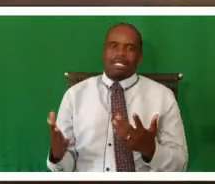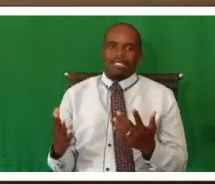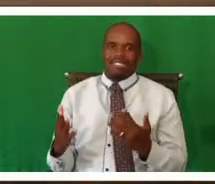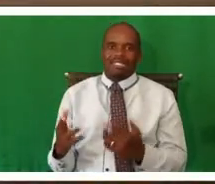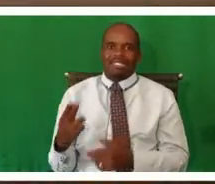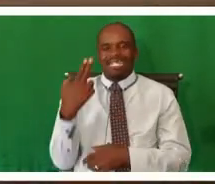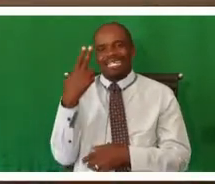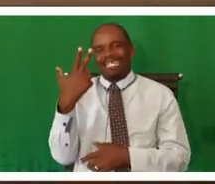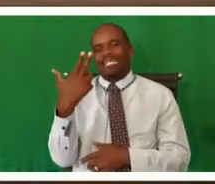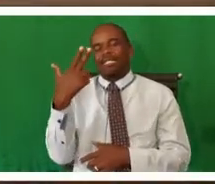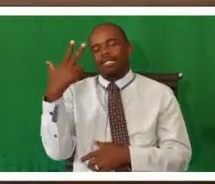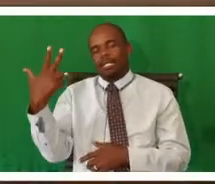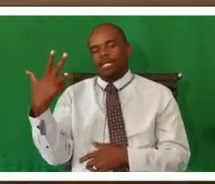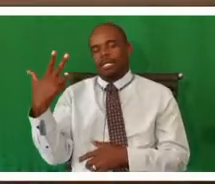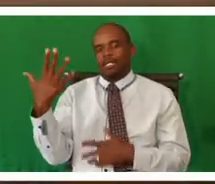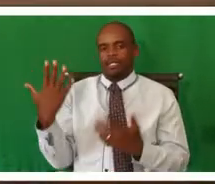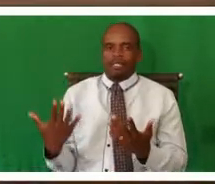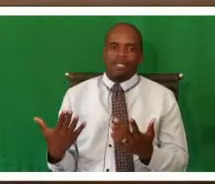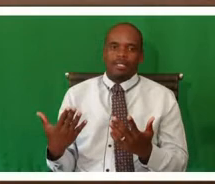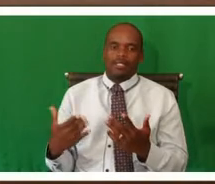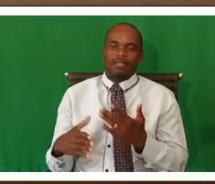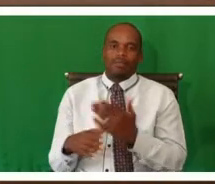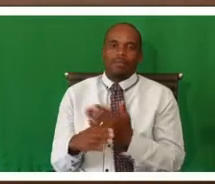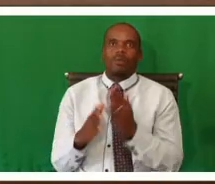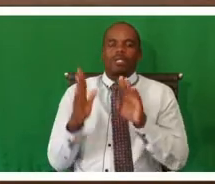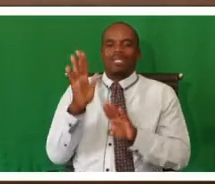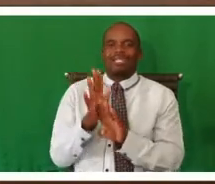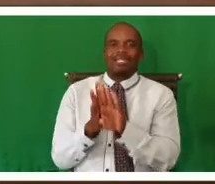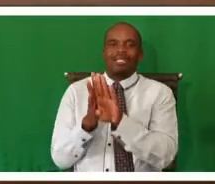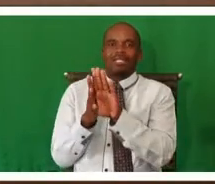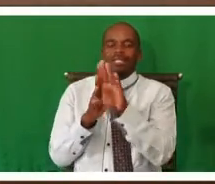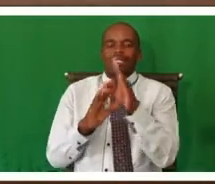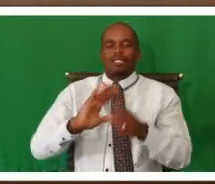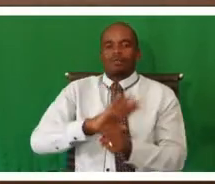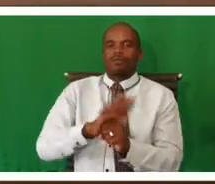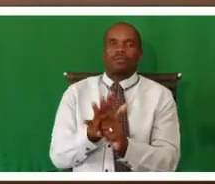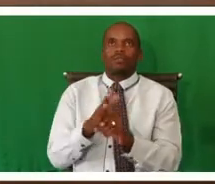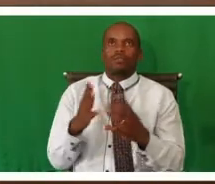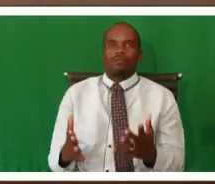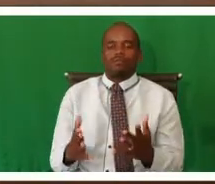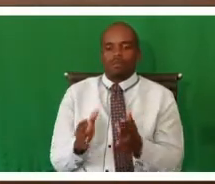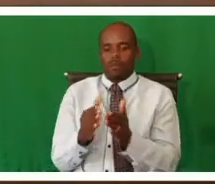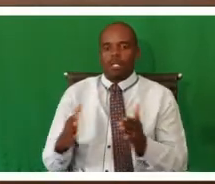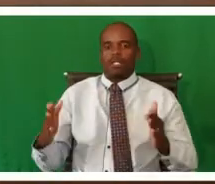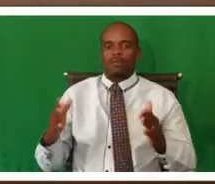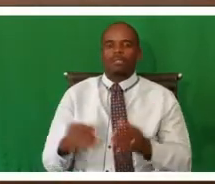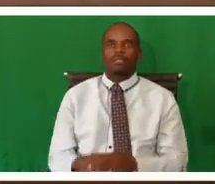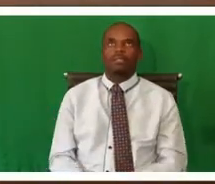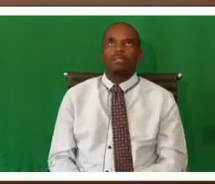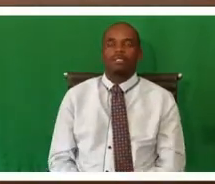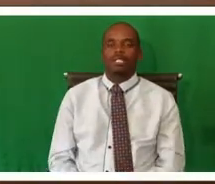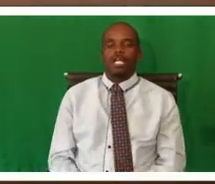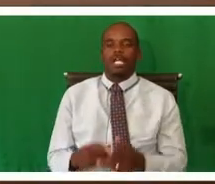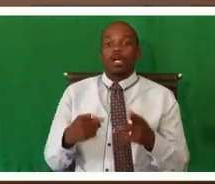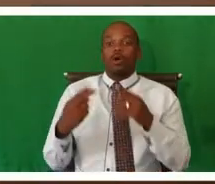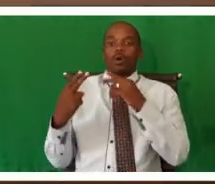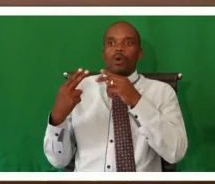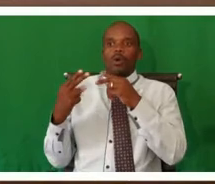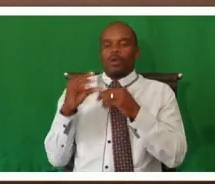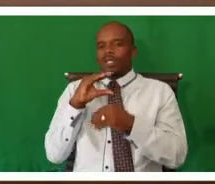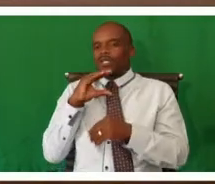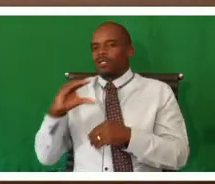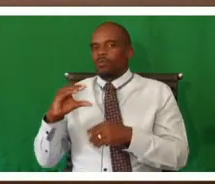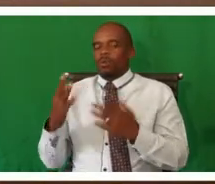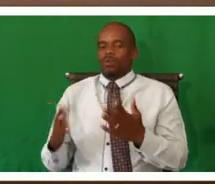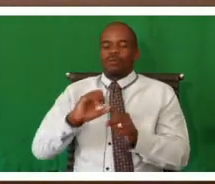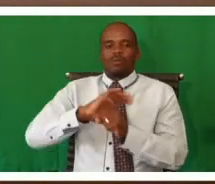1,588 permanent beds, increase our COVID-19 response capacity. As a response to